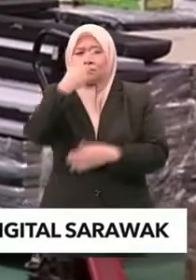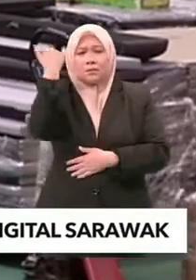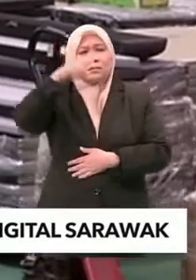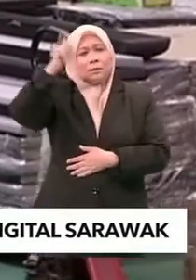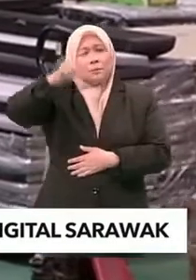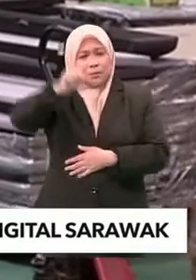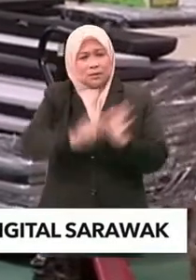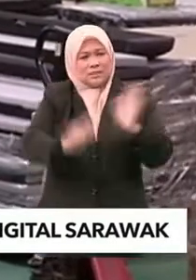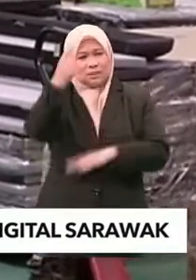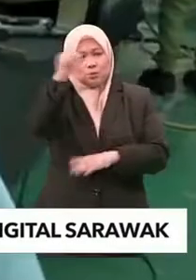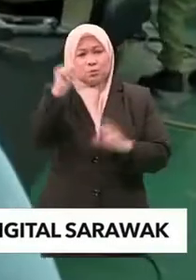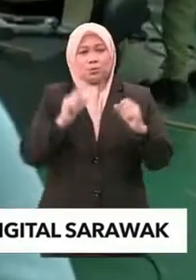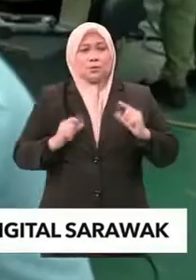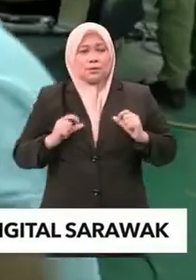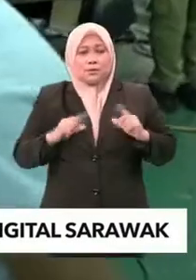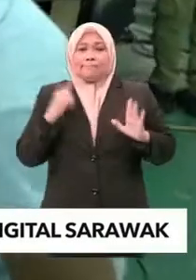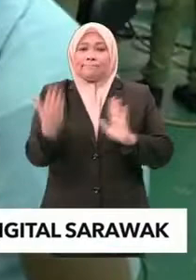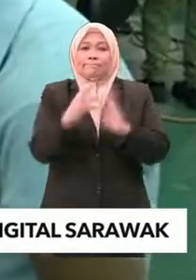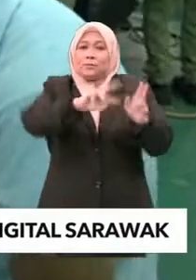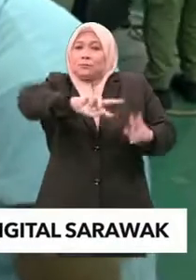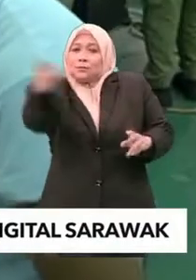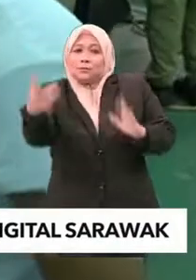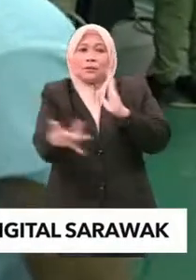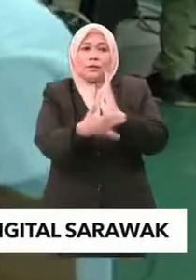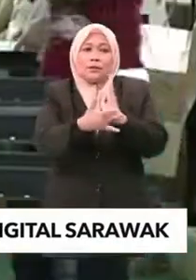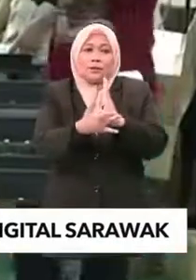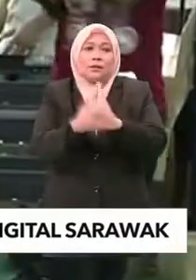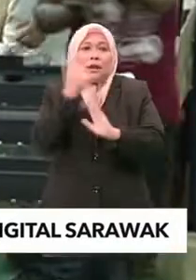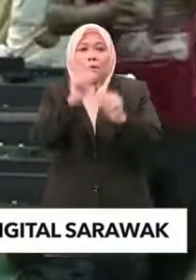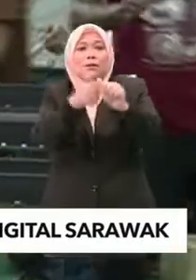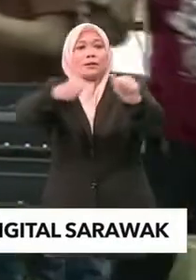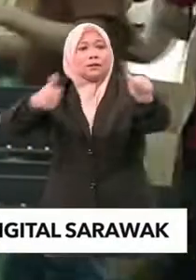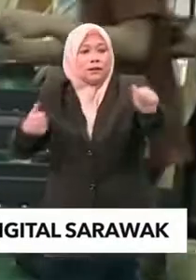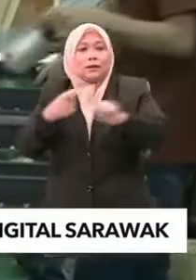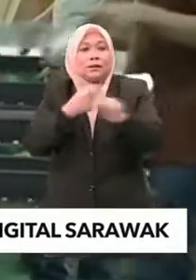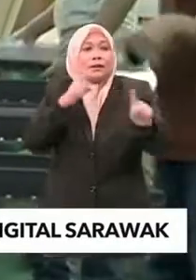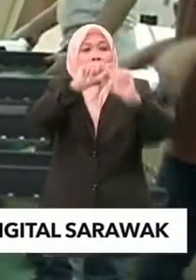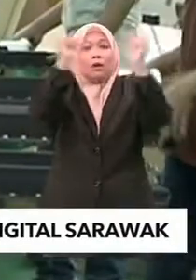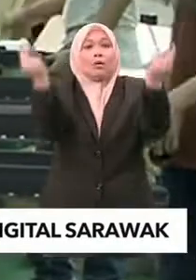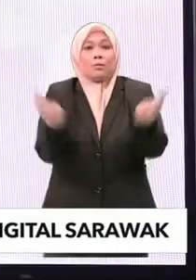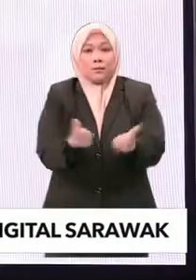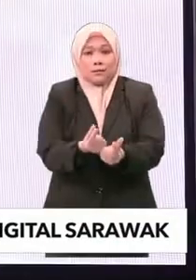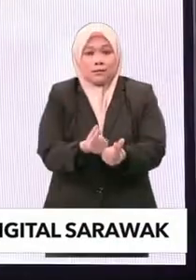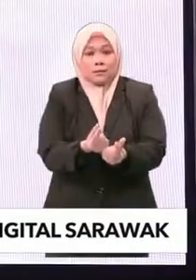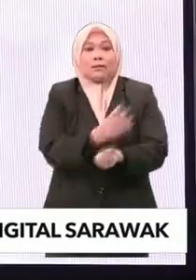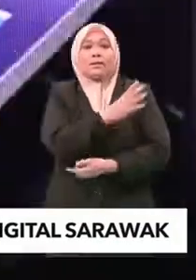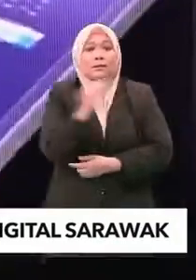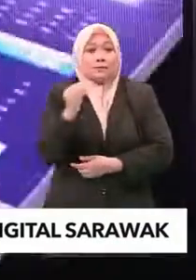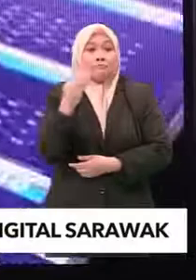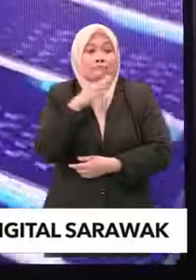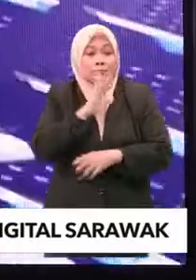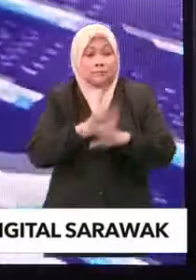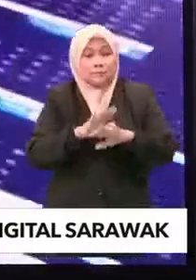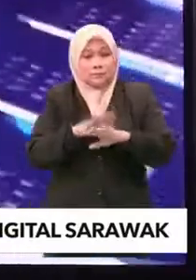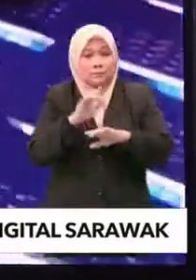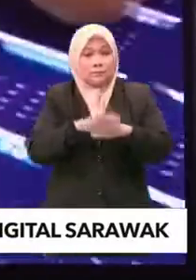tinggi untuk sektor swasta mengadaptasi teknologi agar tidak ketinggalan terutamanya di peringkat global. Beliau berkata demikian semasa